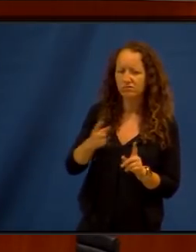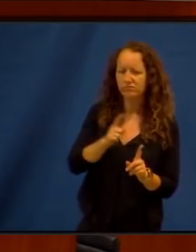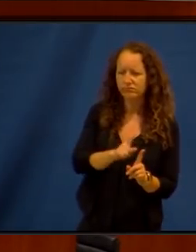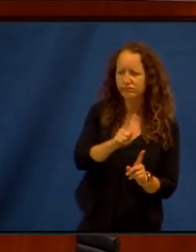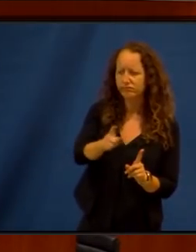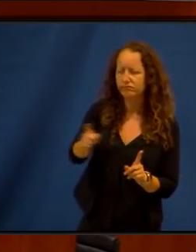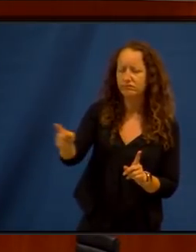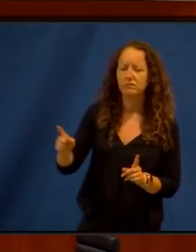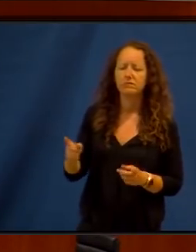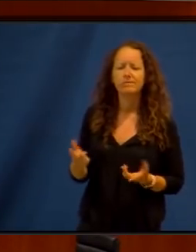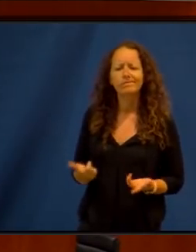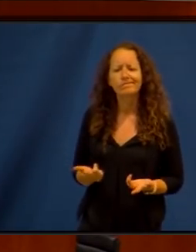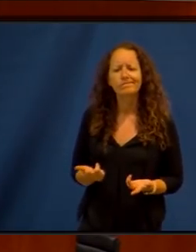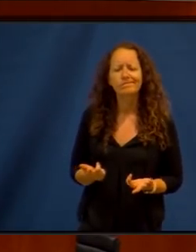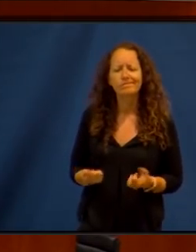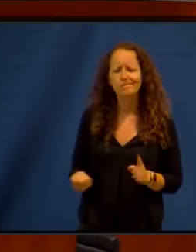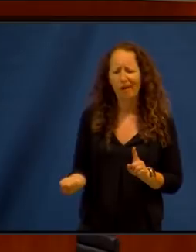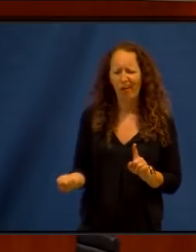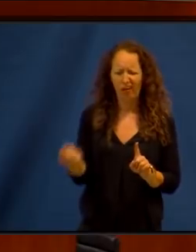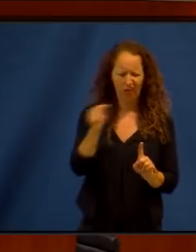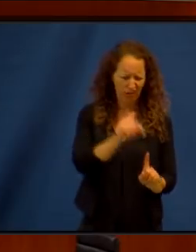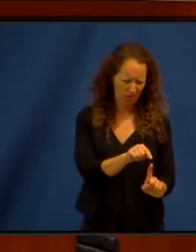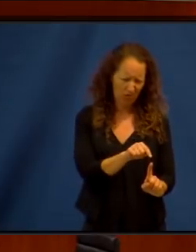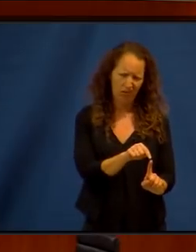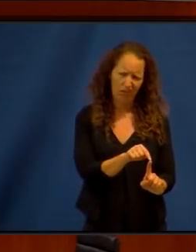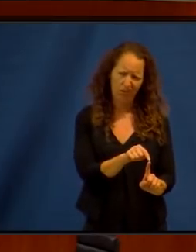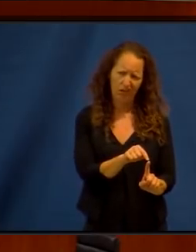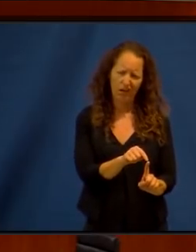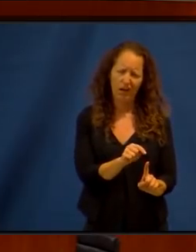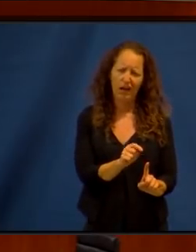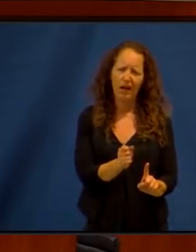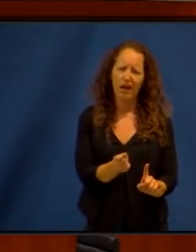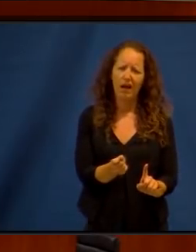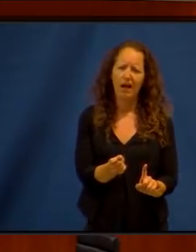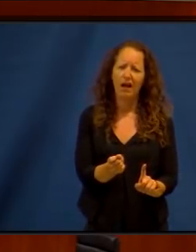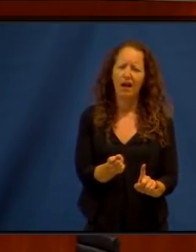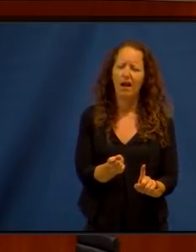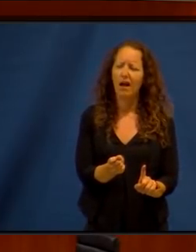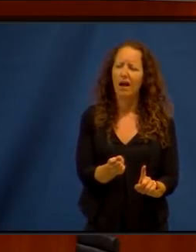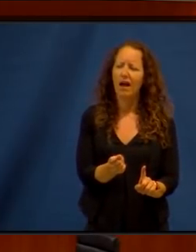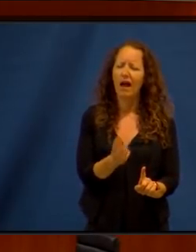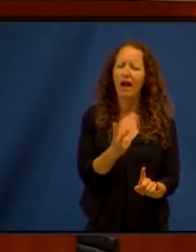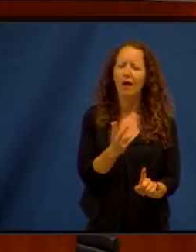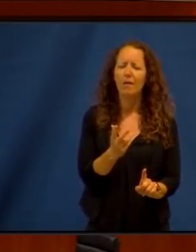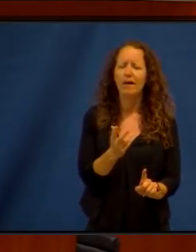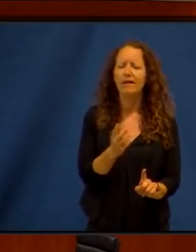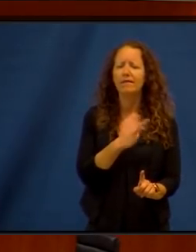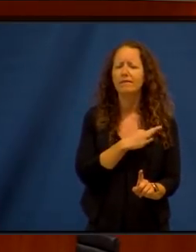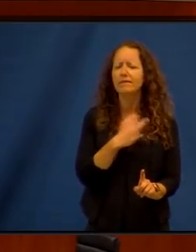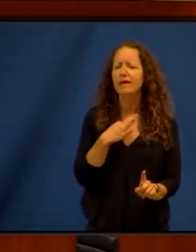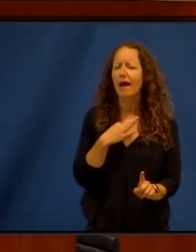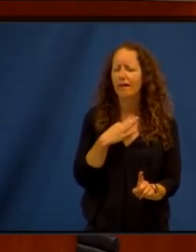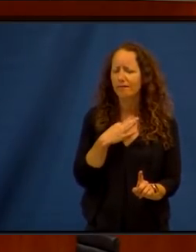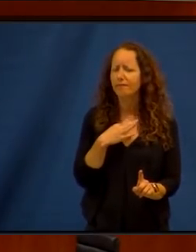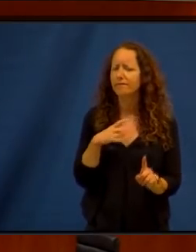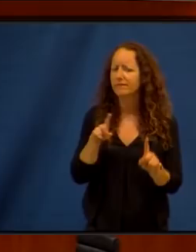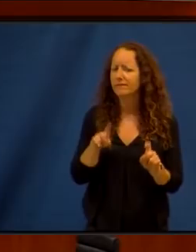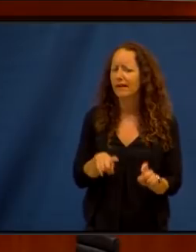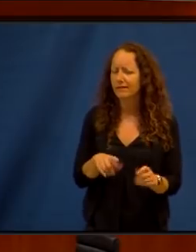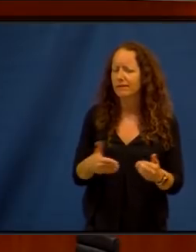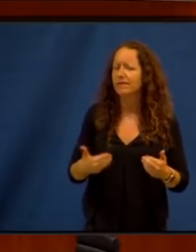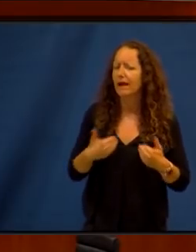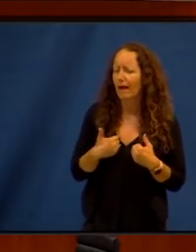know how many people tested positive that were employees of that nursing home rather than patients?